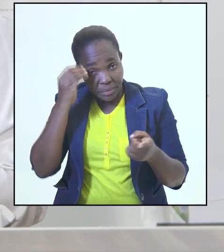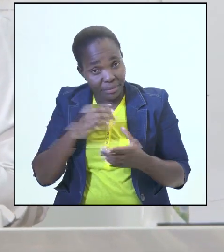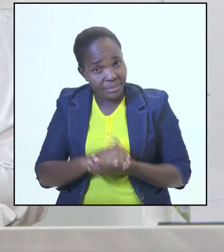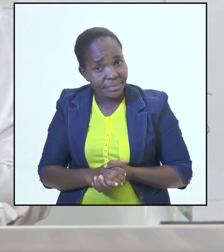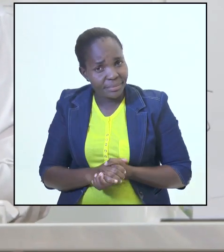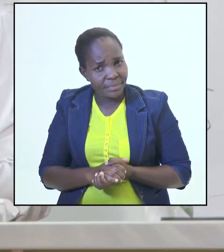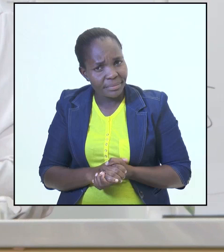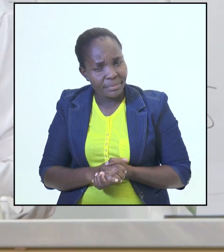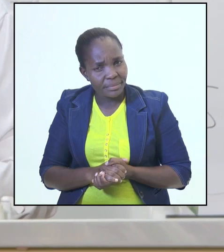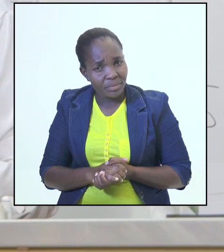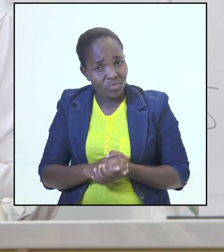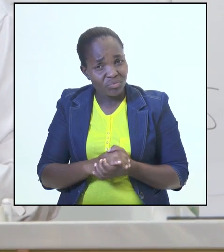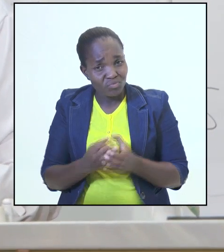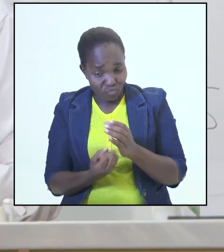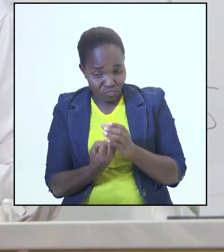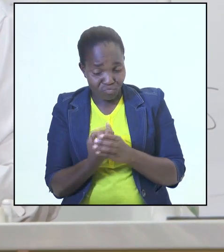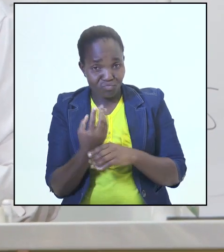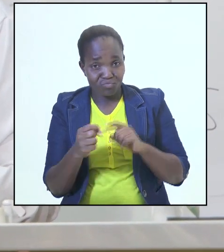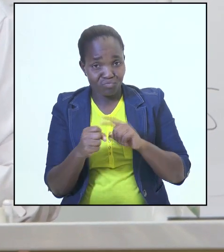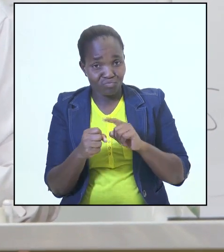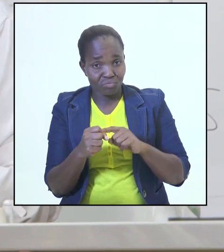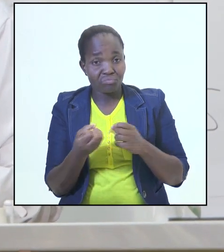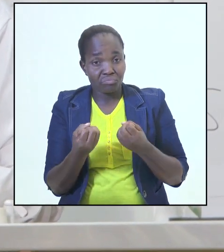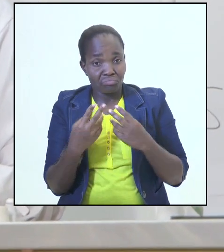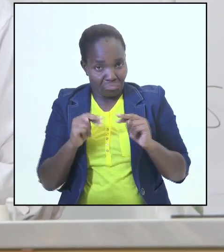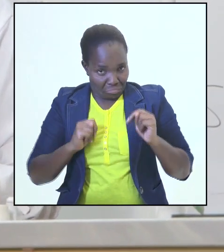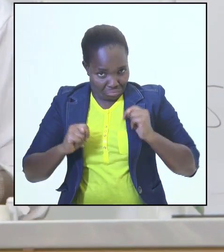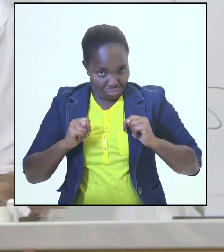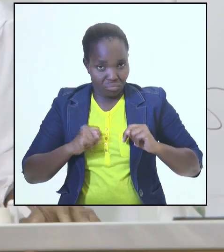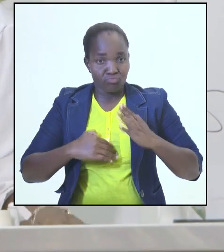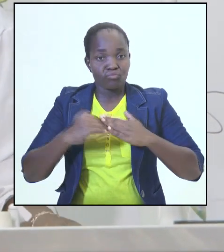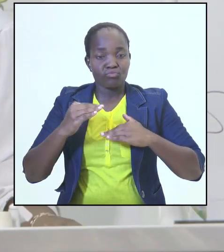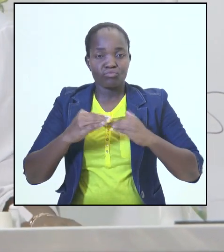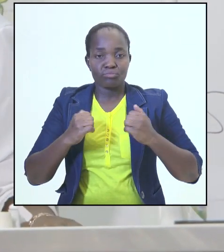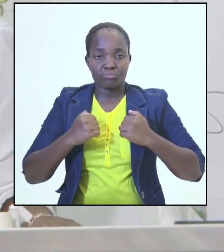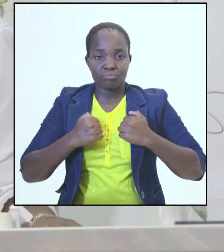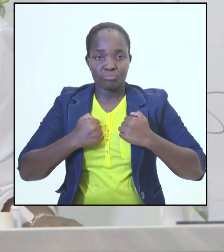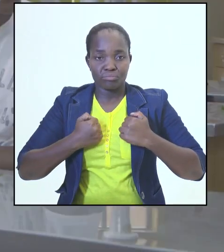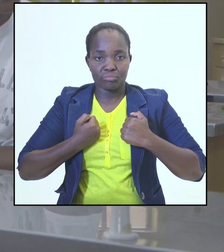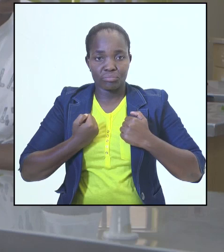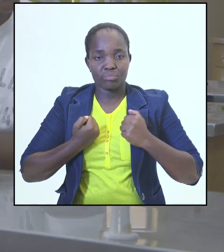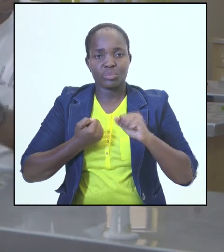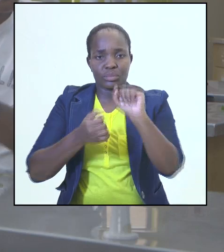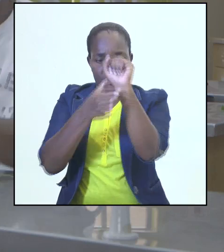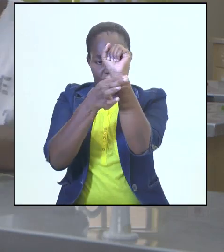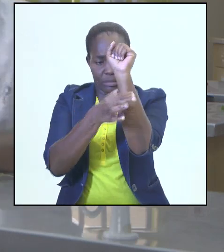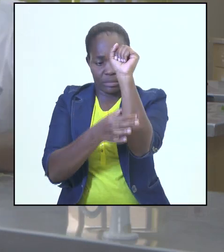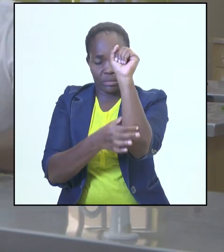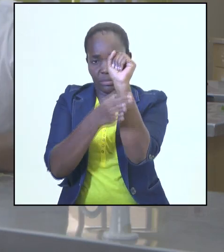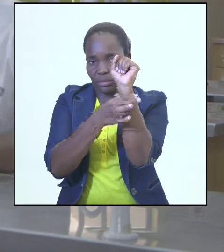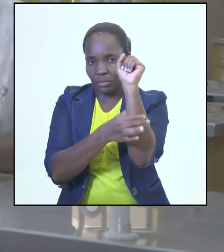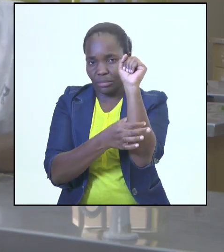the plant still provides nutrients to build our immune system so that we can cope even with allergies?